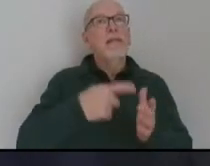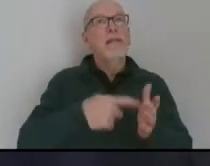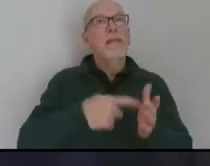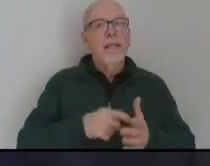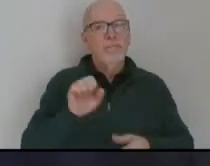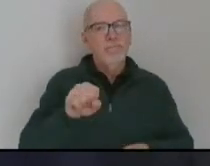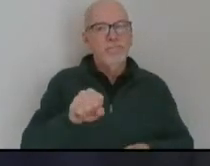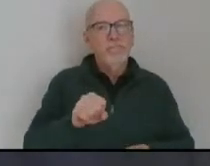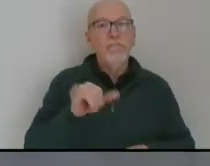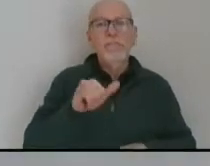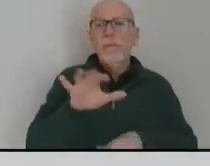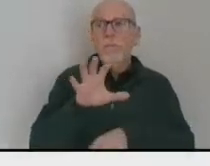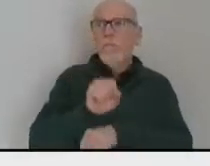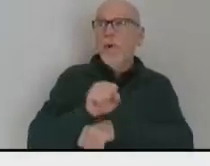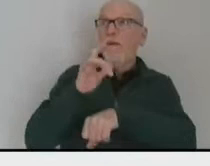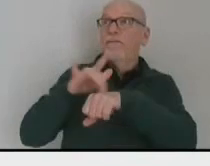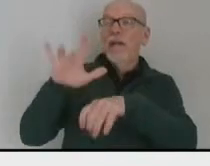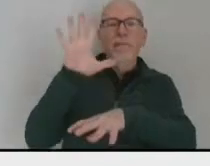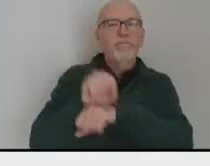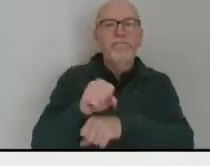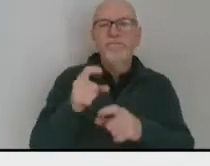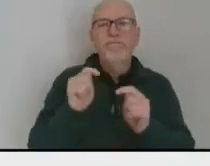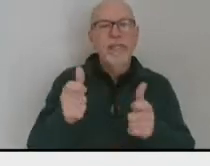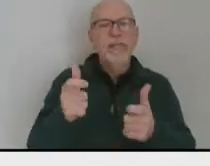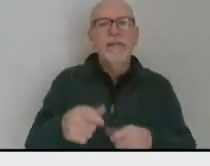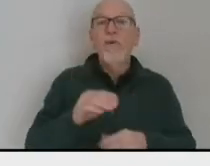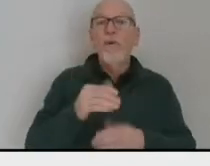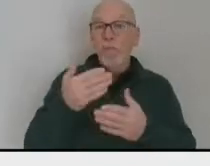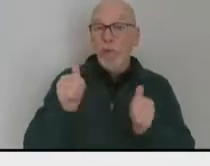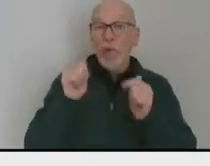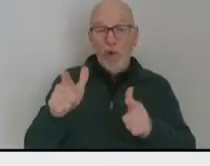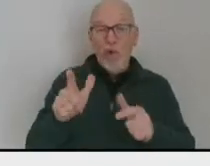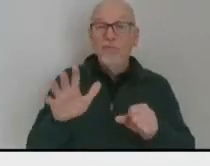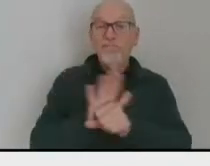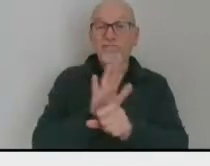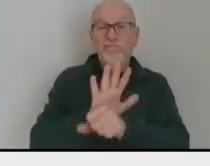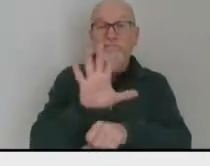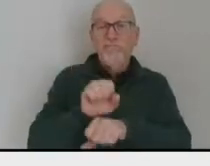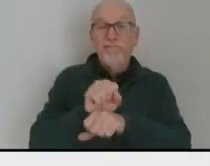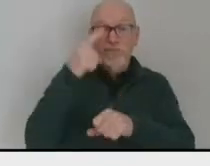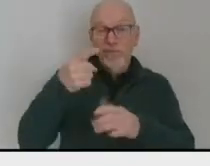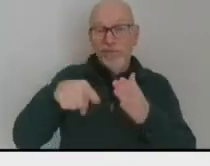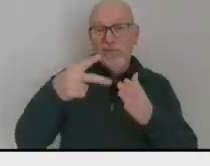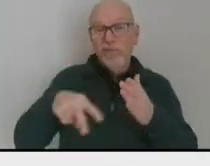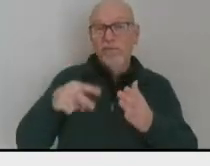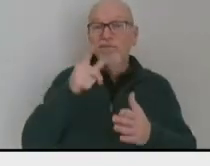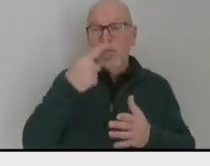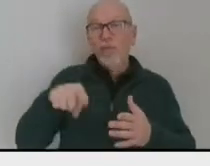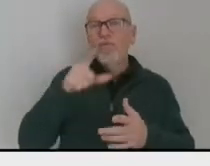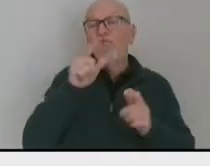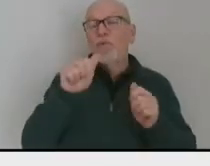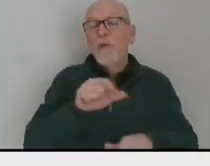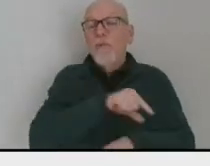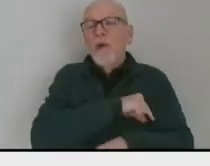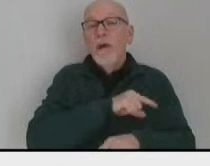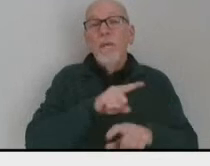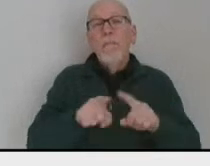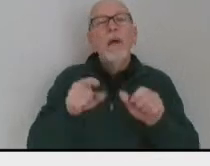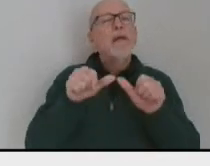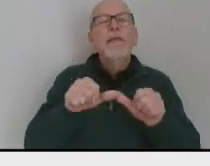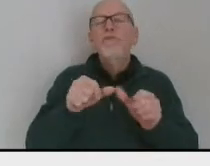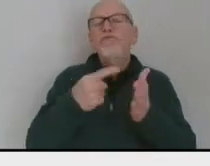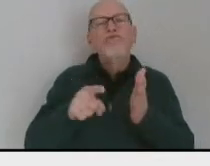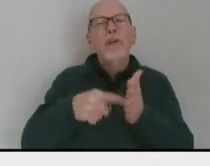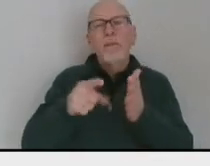appointments go quickly. Nearly all of our appointments are booked for the next couple of weeks for those who are eligible, but continue to check back as we add